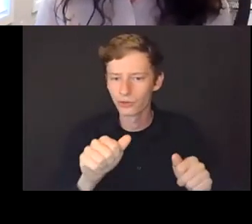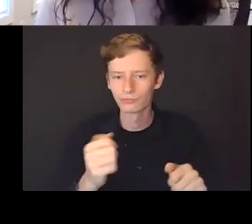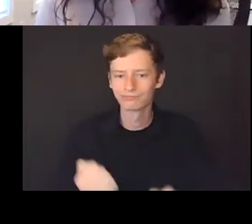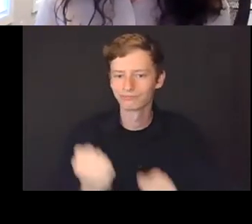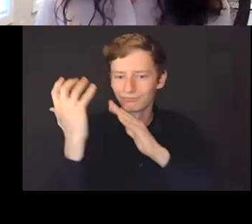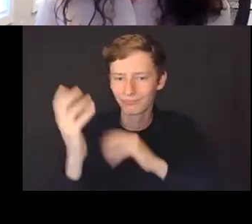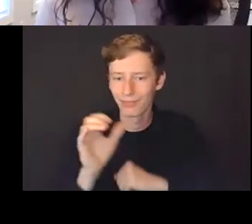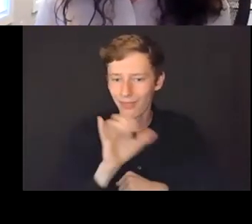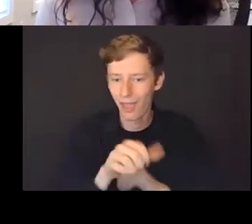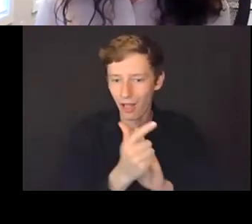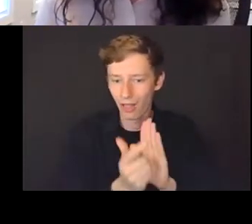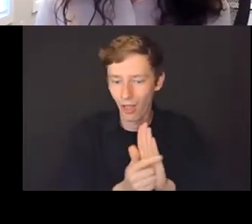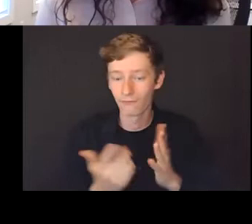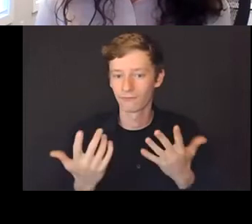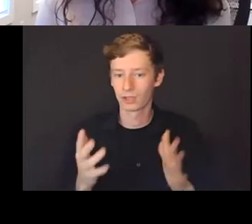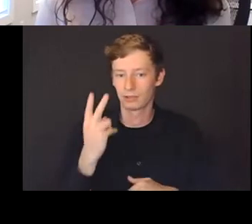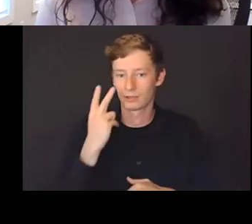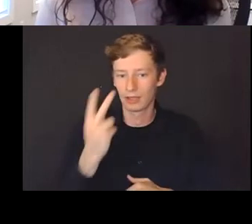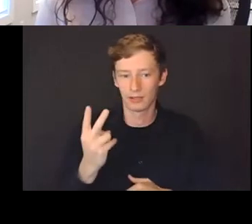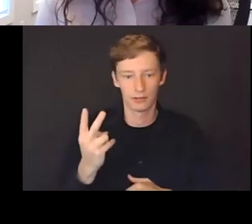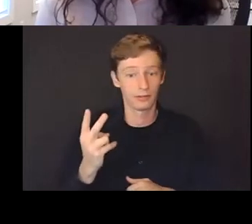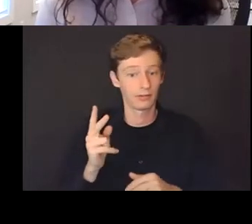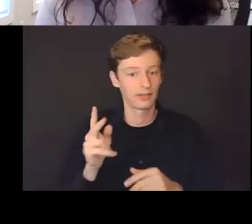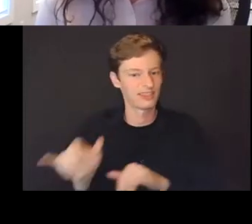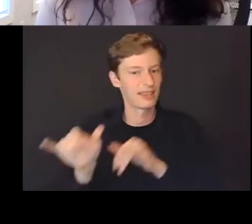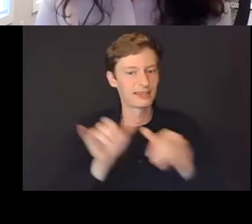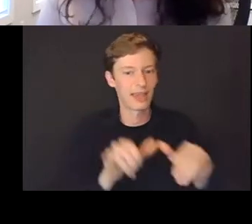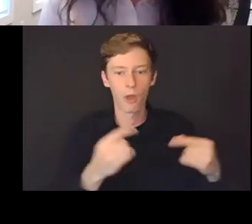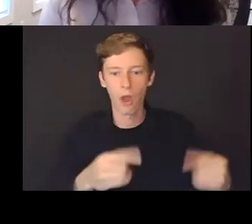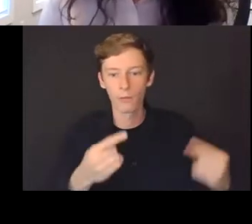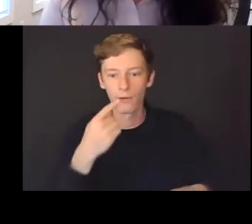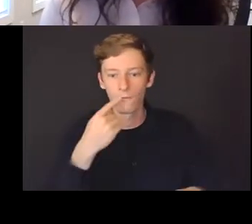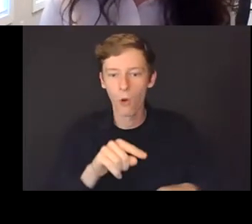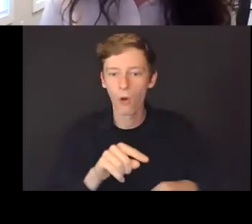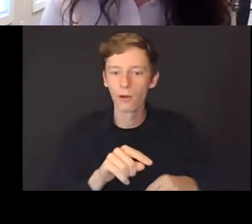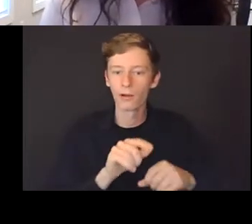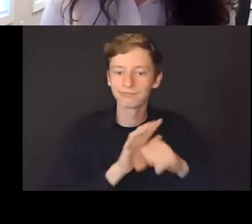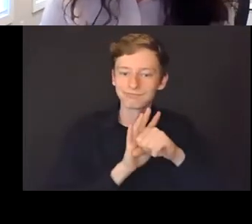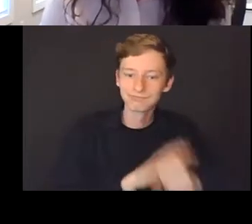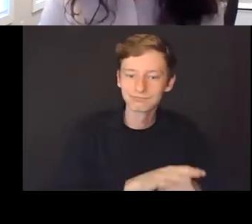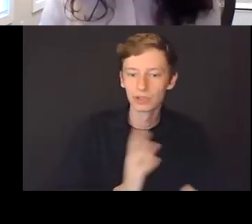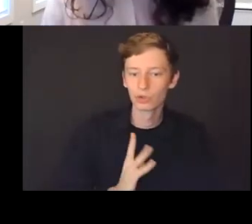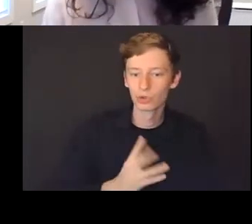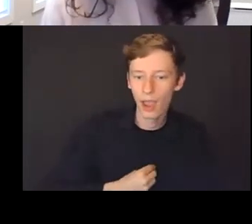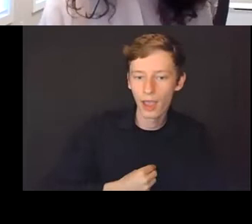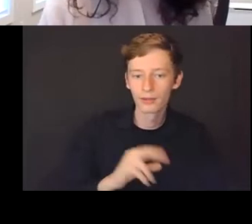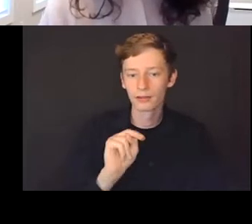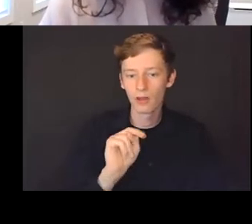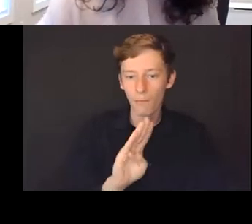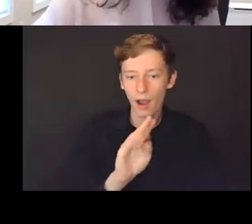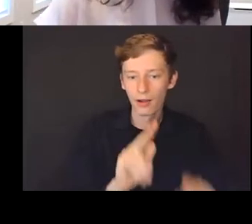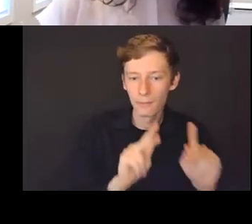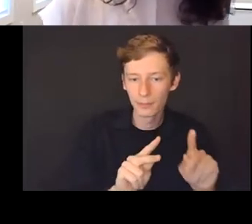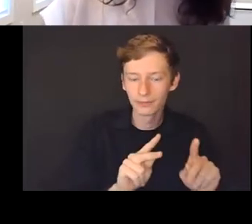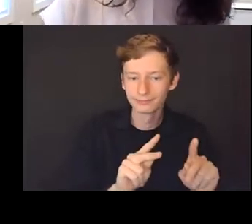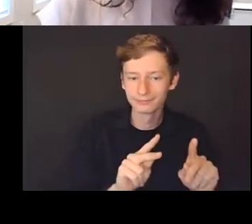we're presently and currently seeing used to attack gender-affirming care for trans and non-binary people. Access to that